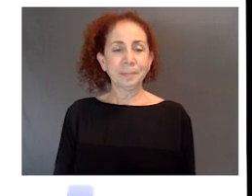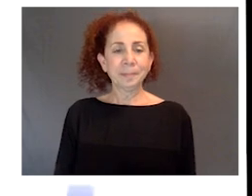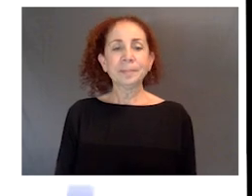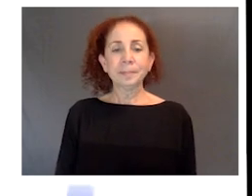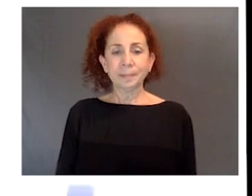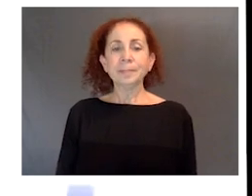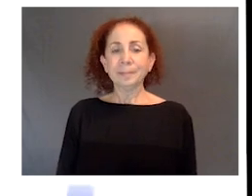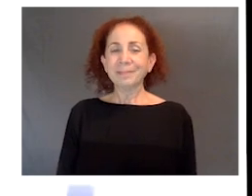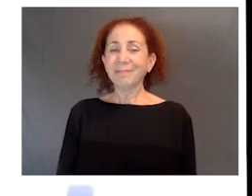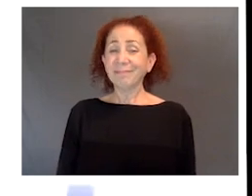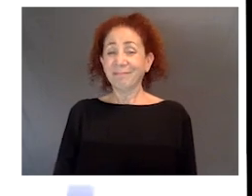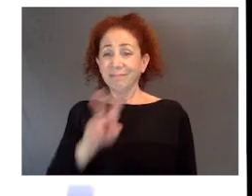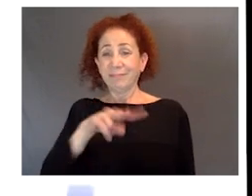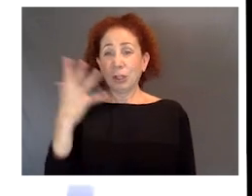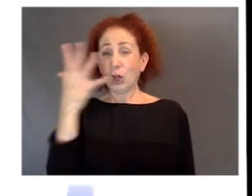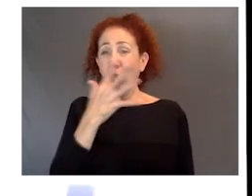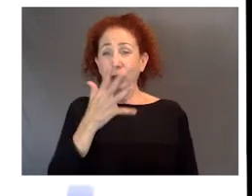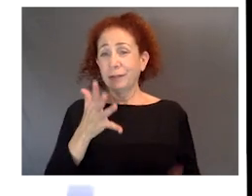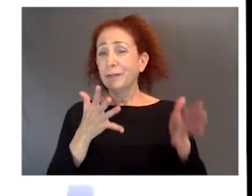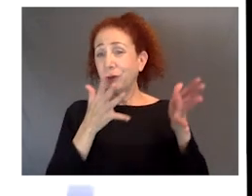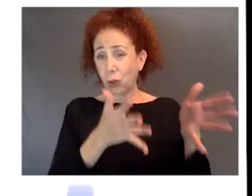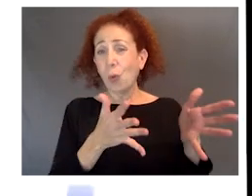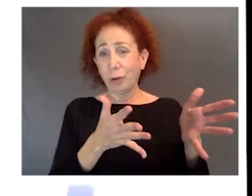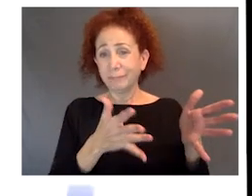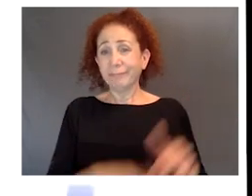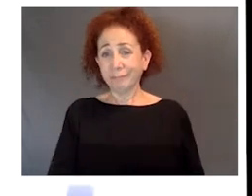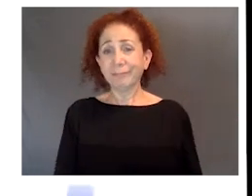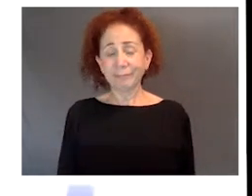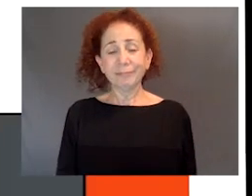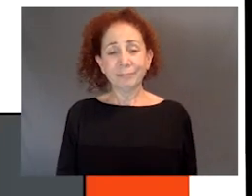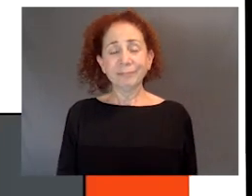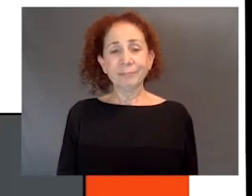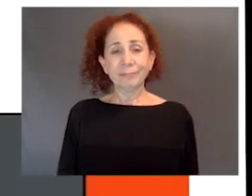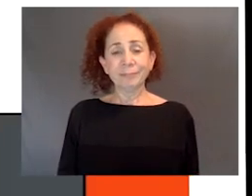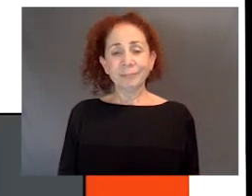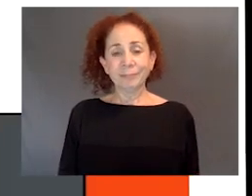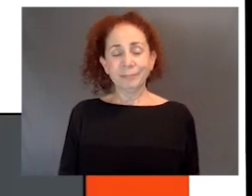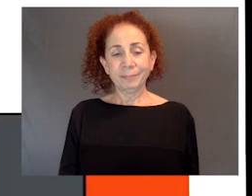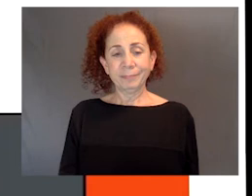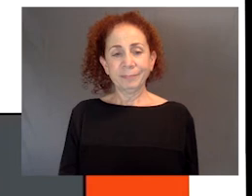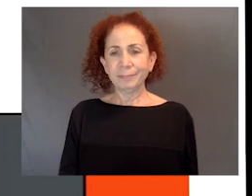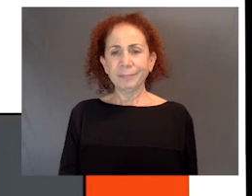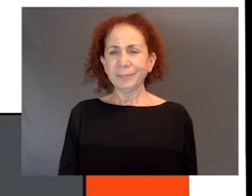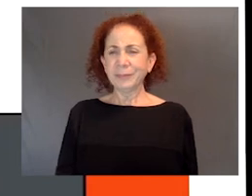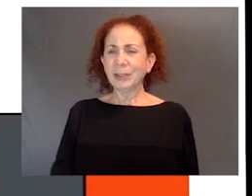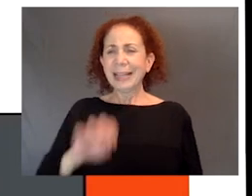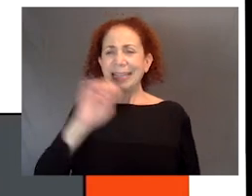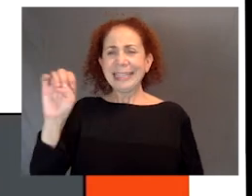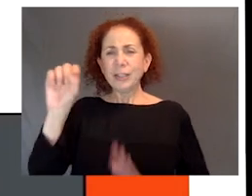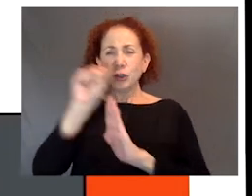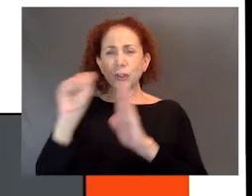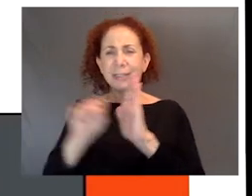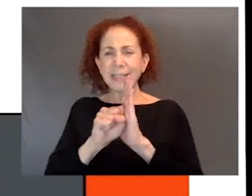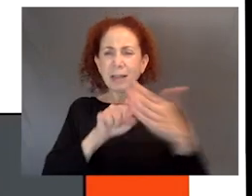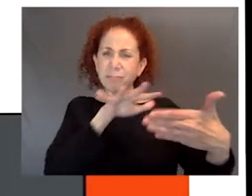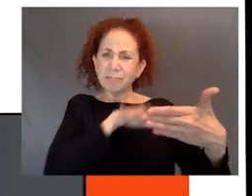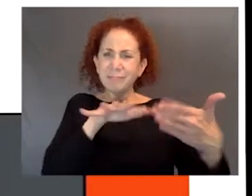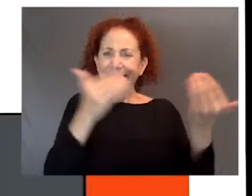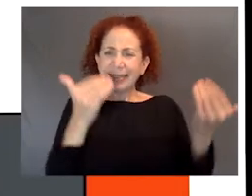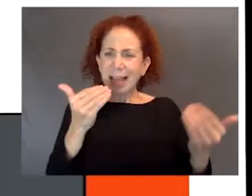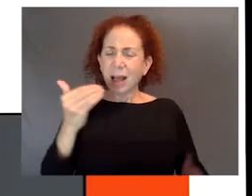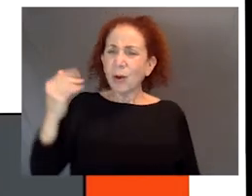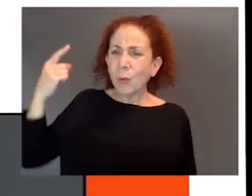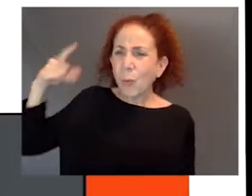The prison truly looks forlorn. So why study Eastern State?